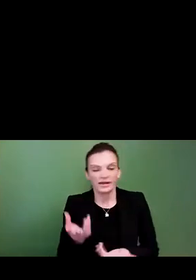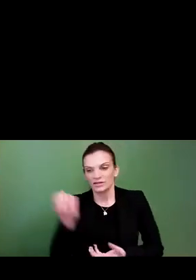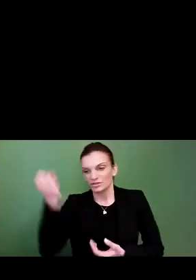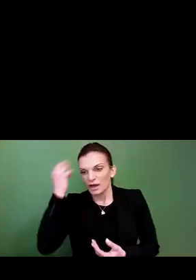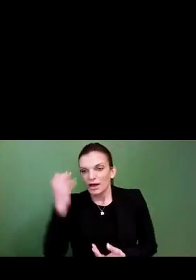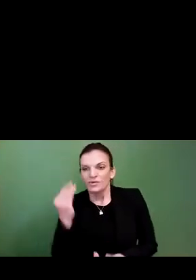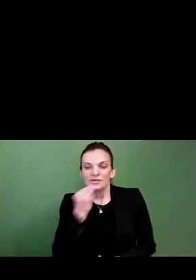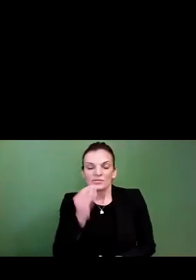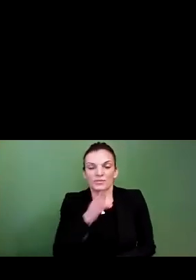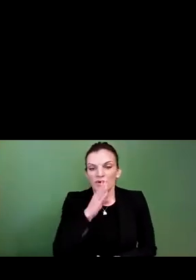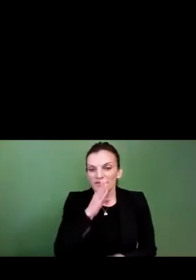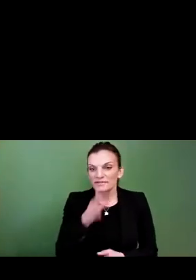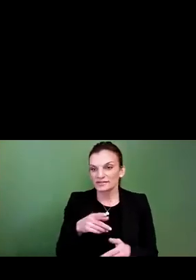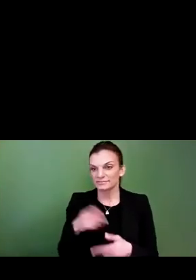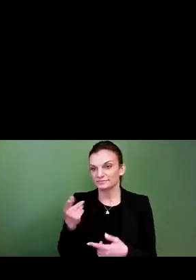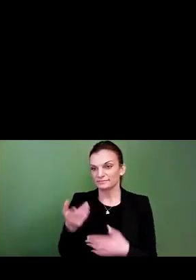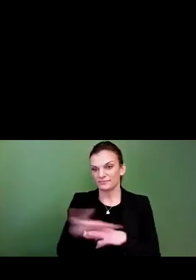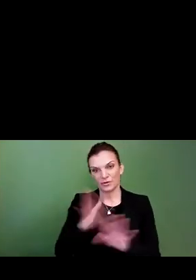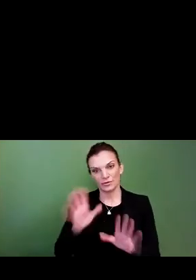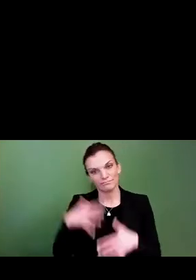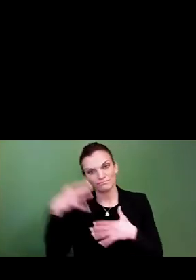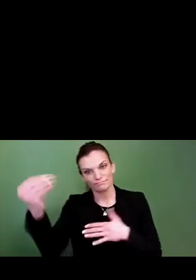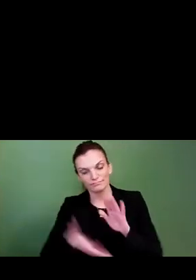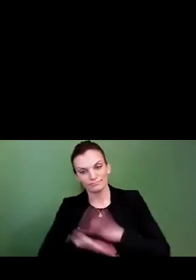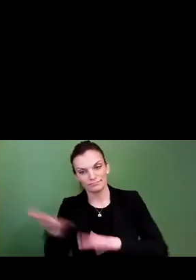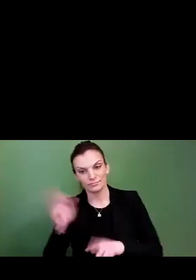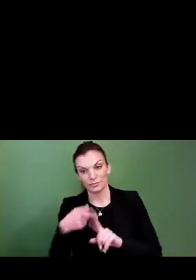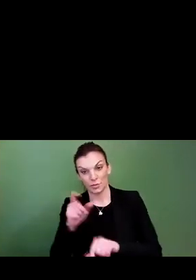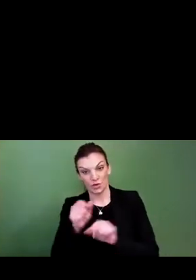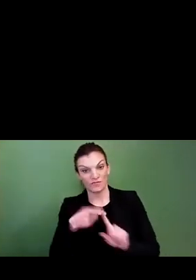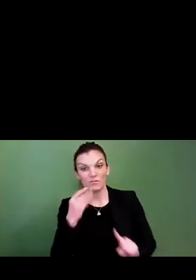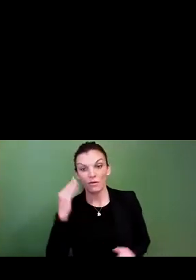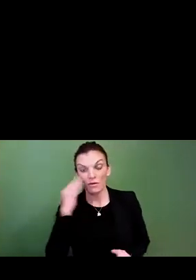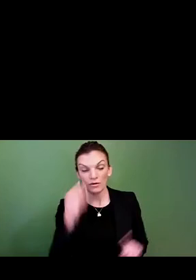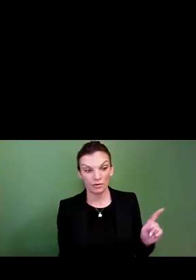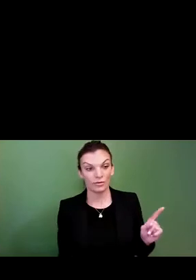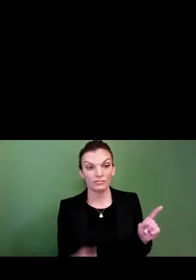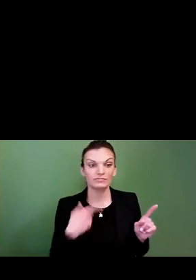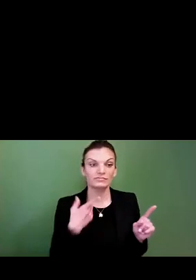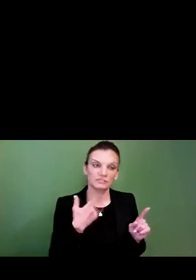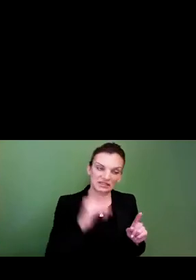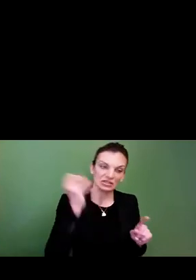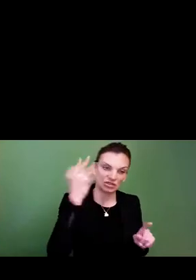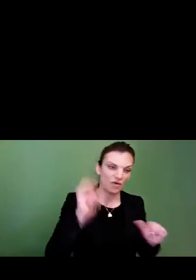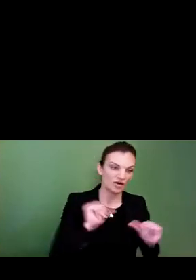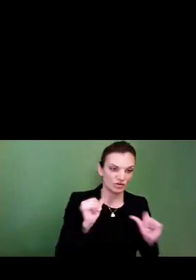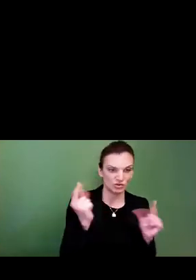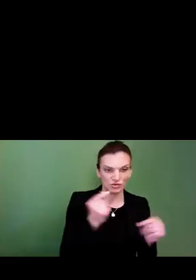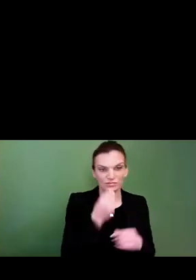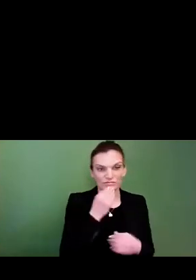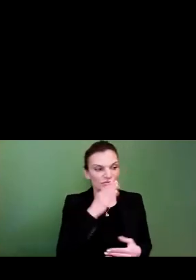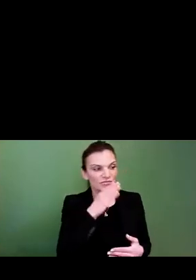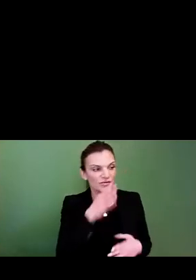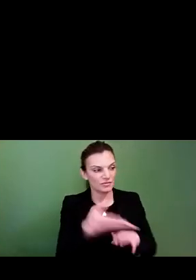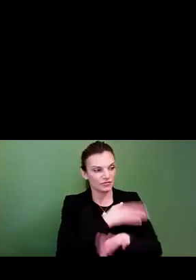breakfast before you start your commute. On your work from home days, while you still may shower, exercise, and have some breakfast